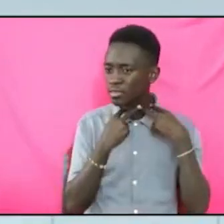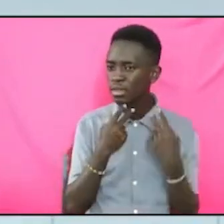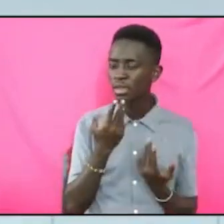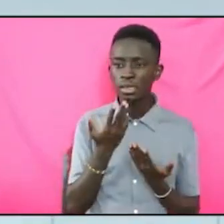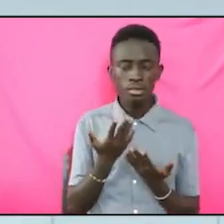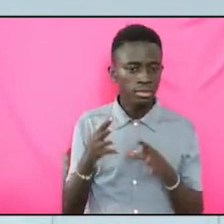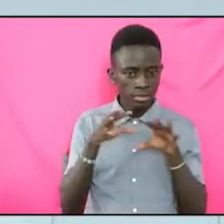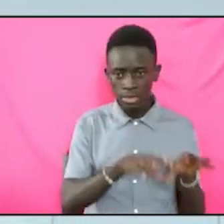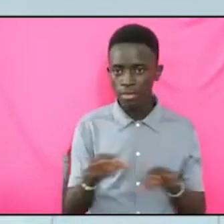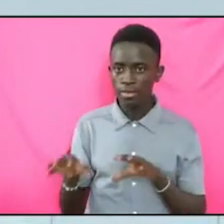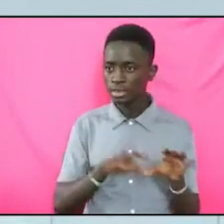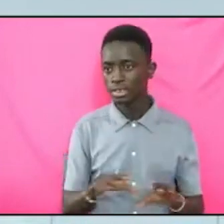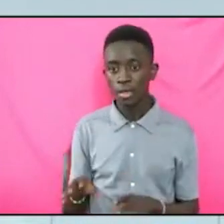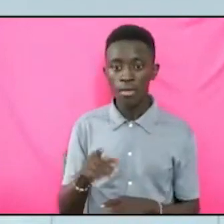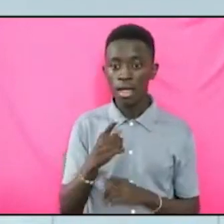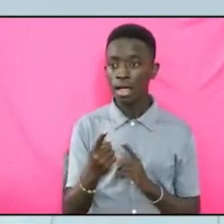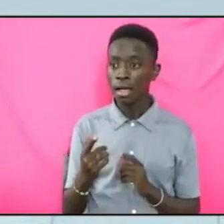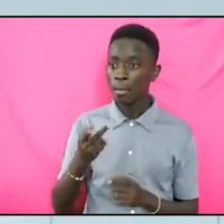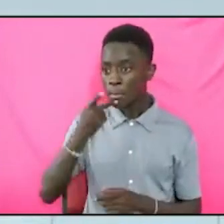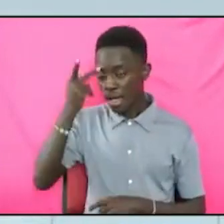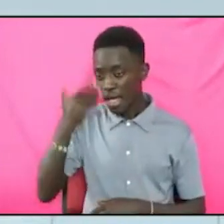anybody. She is powerless.